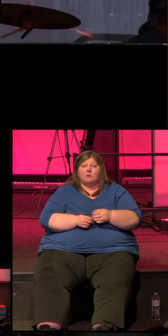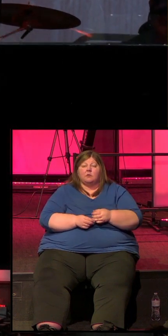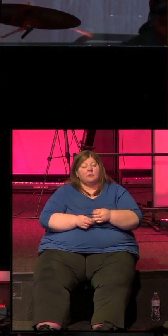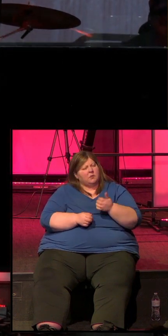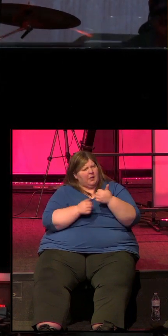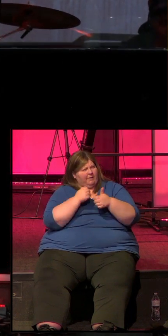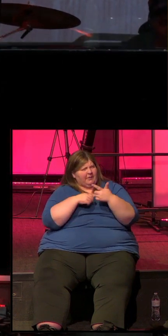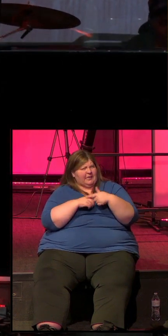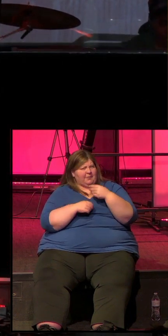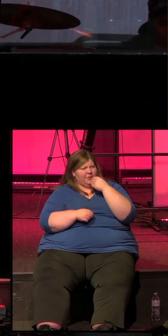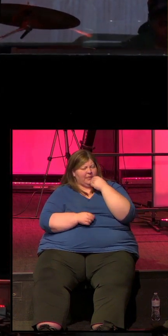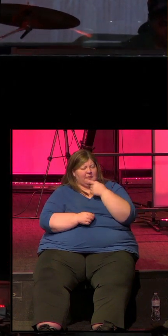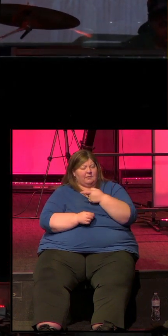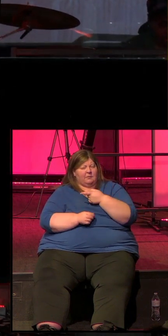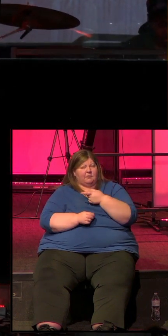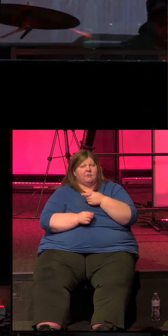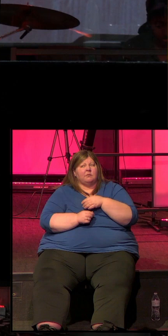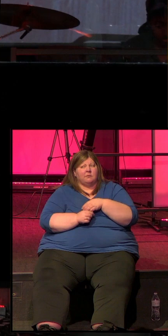time you eat it,